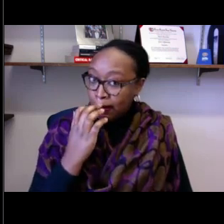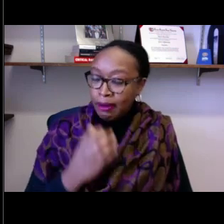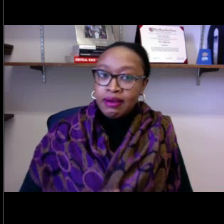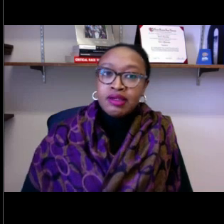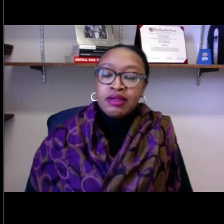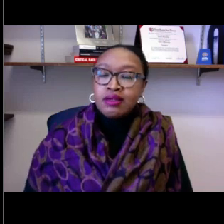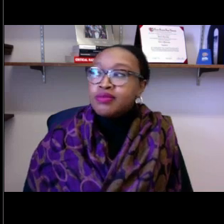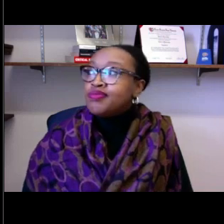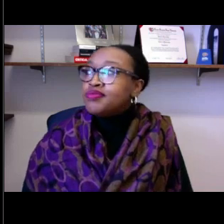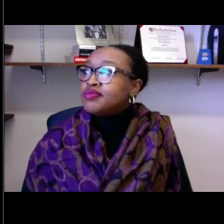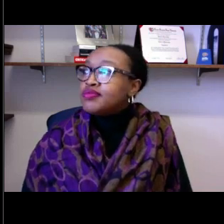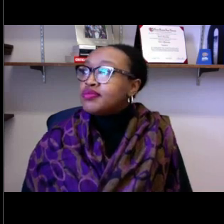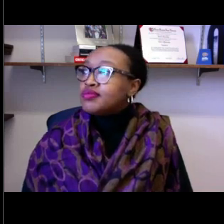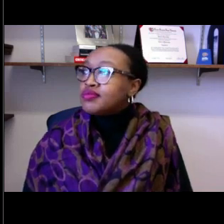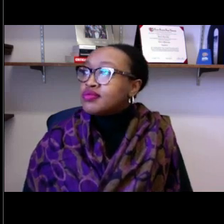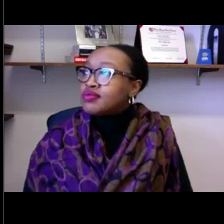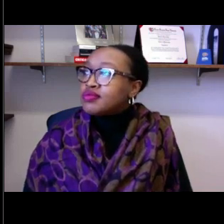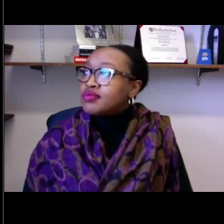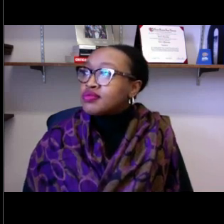Yeah, that's feature thing